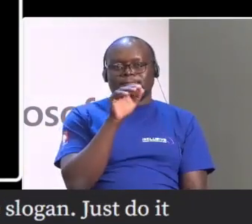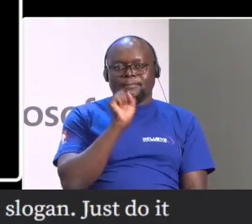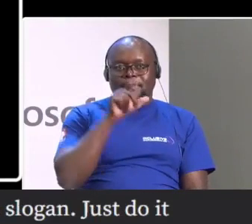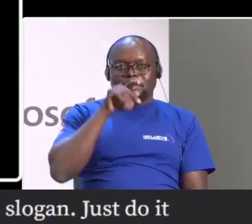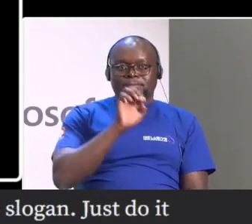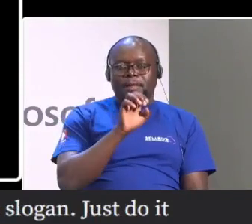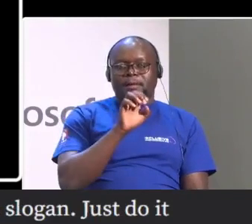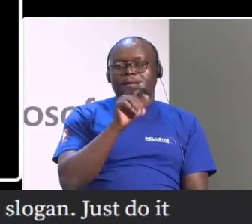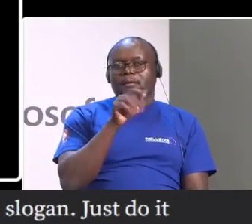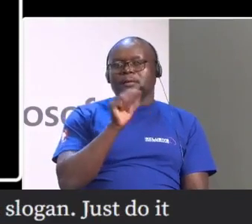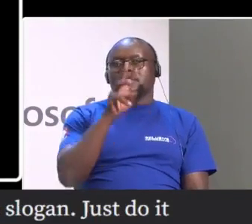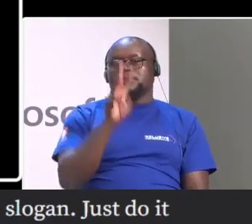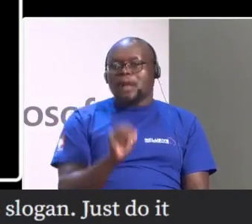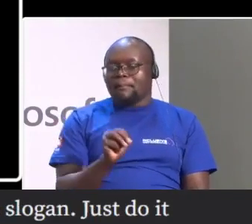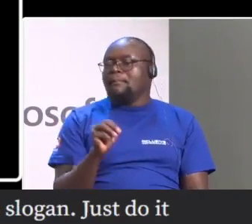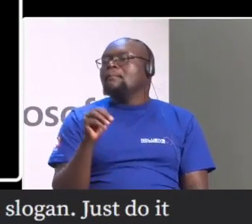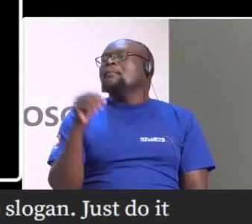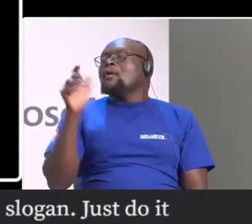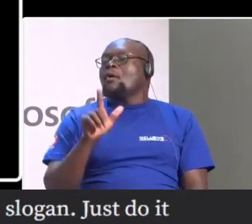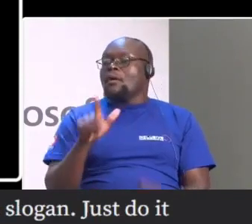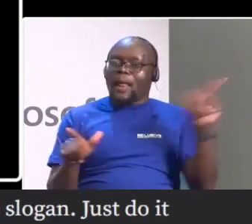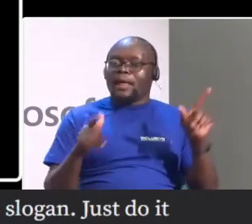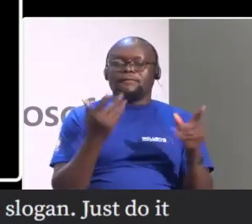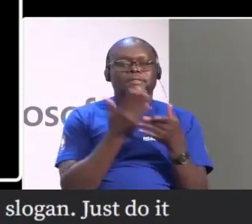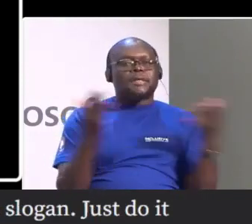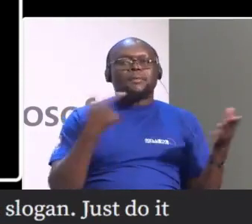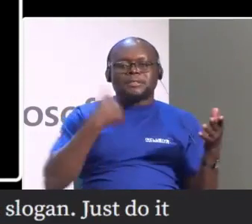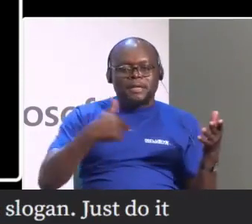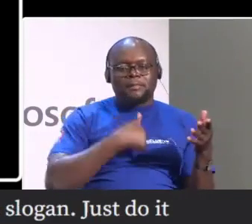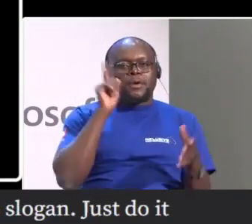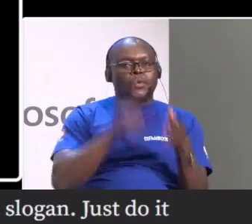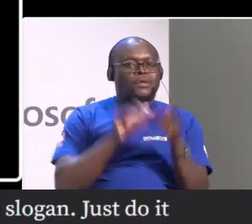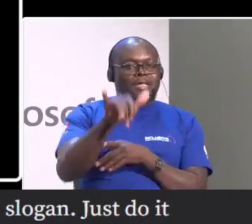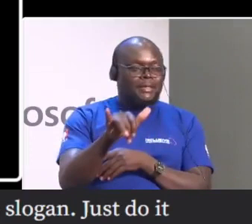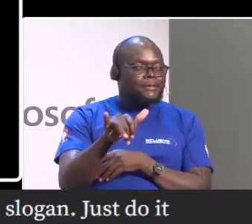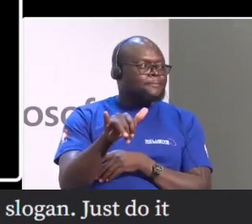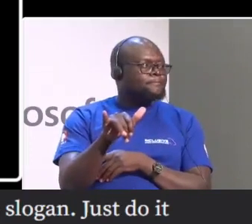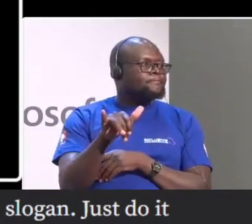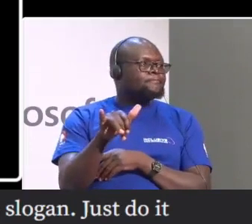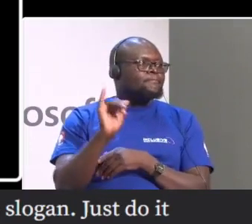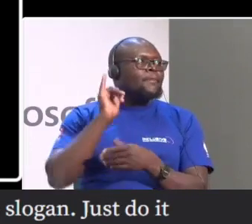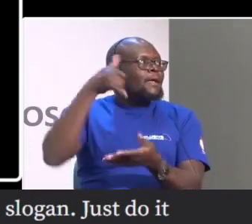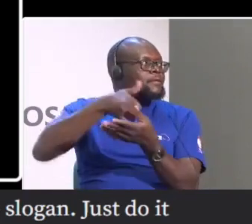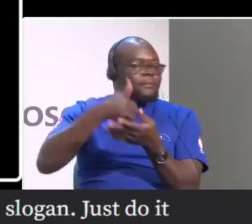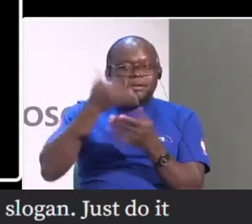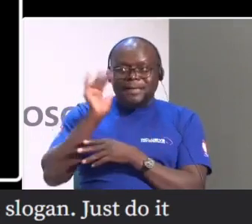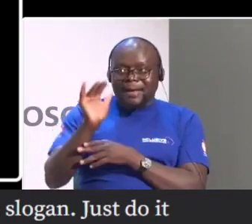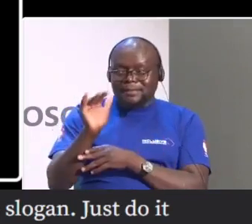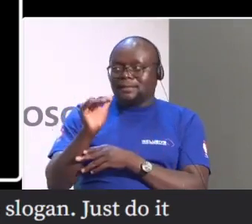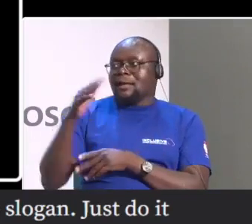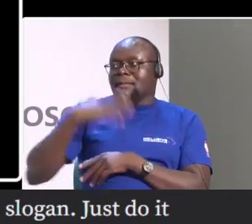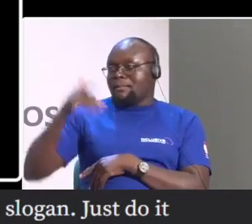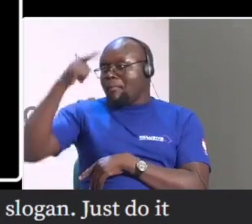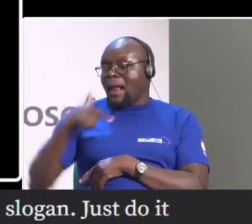So on the left, can anyone tell me what that is? I'm being a little exclusive here because I'm asking the sighted people